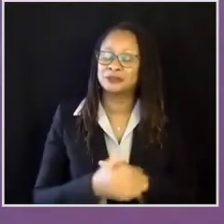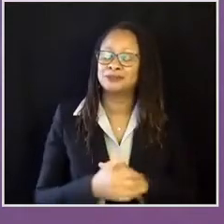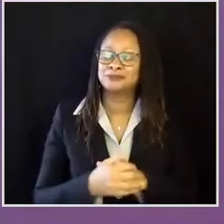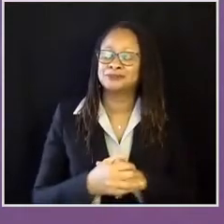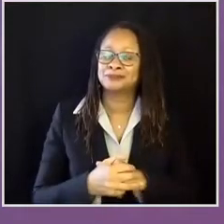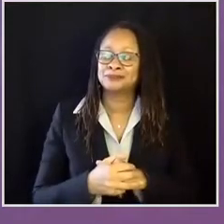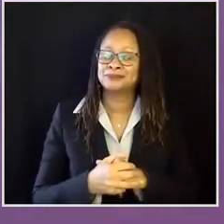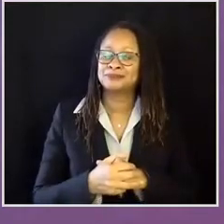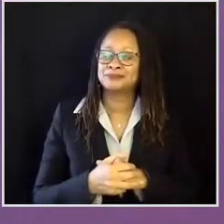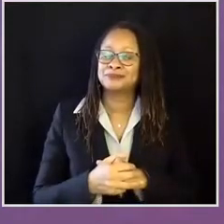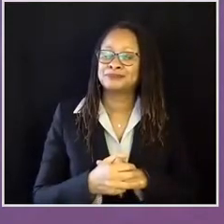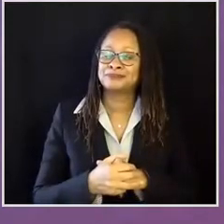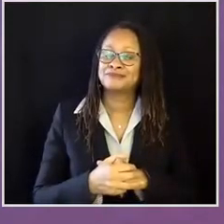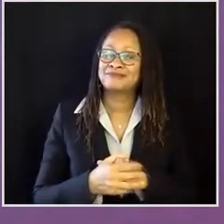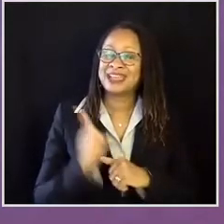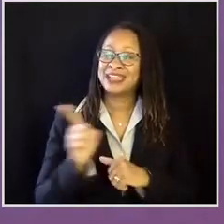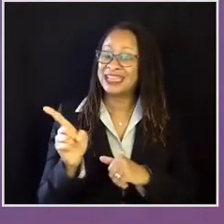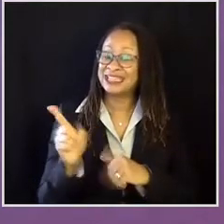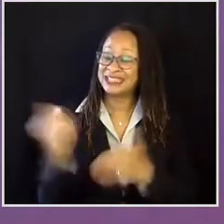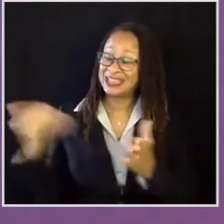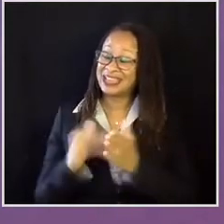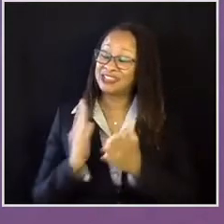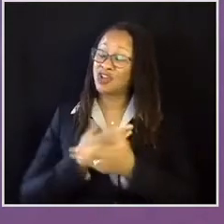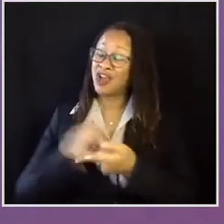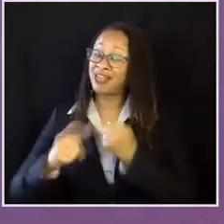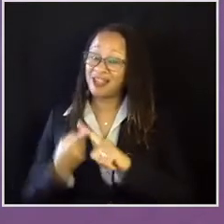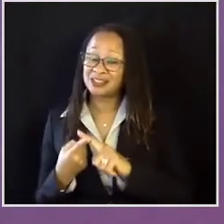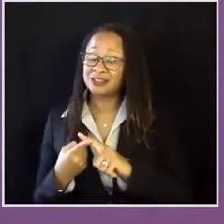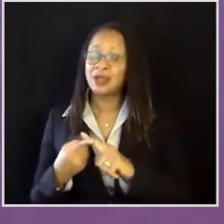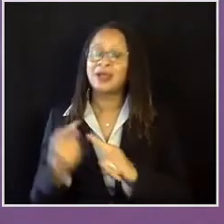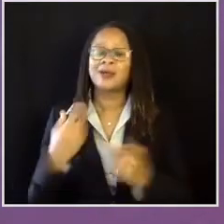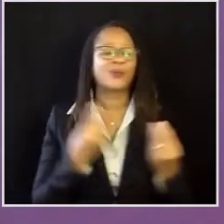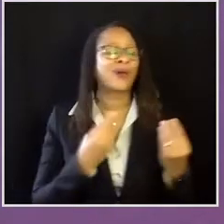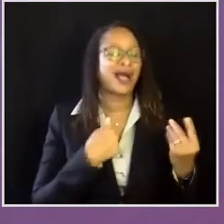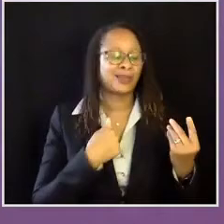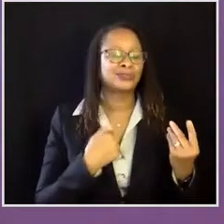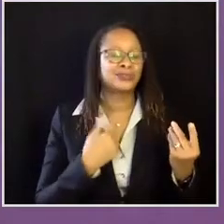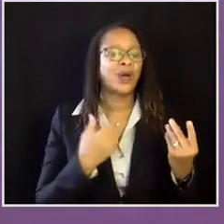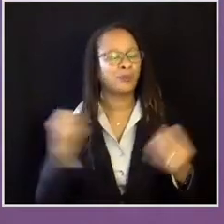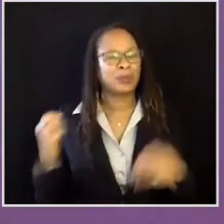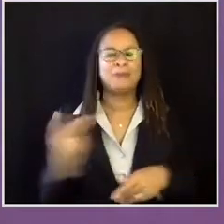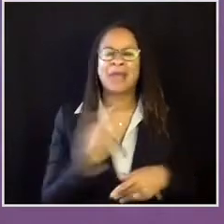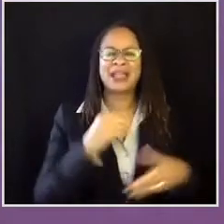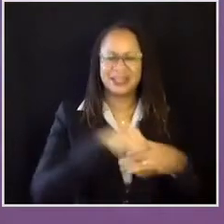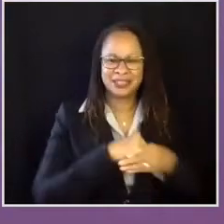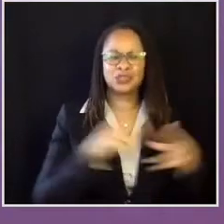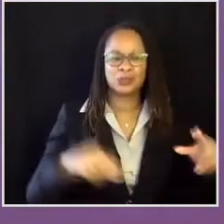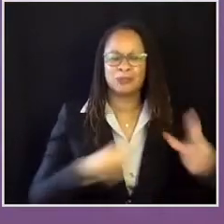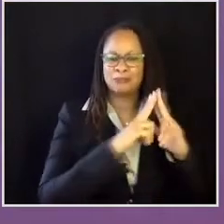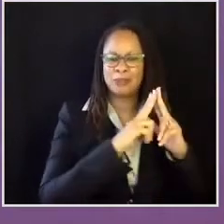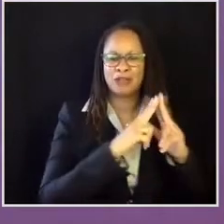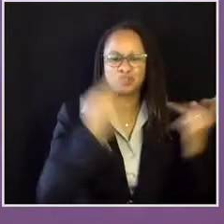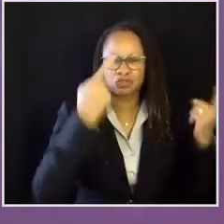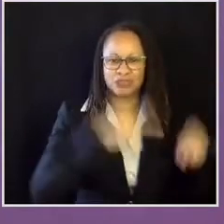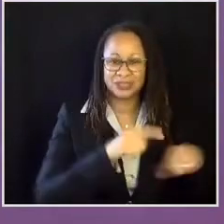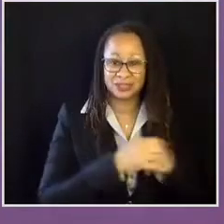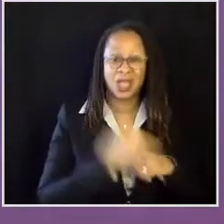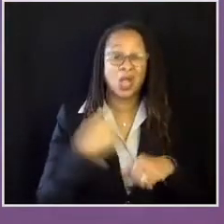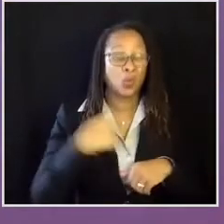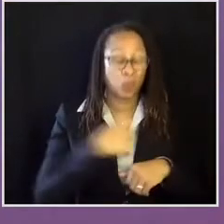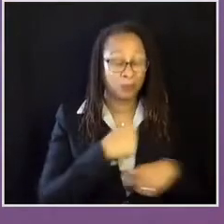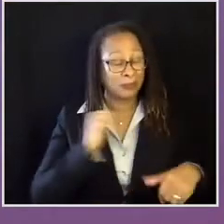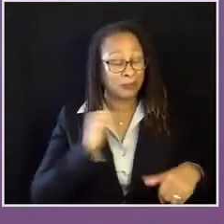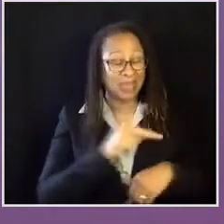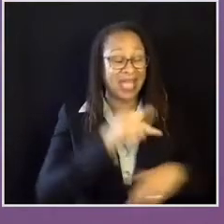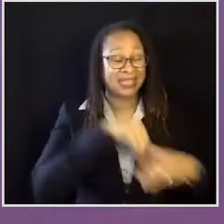While he turns against our allies, I'll bring us back into the Paris Agreement. I'll put us back in the business of leading the